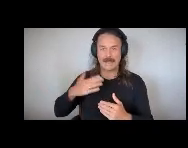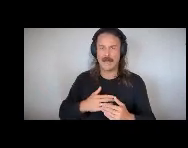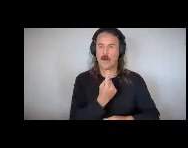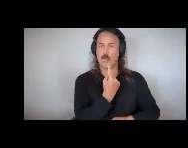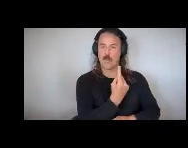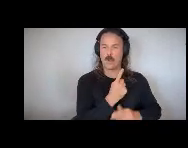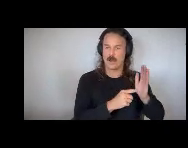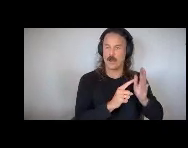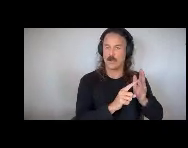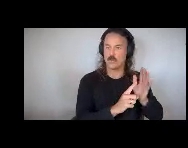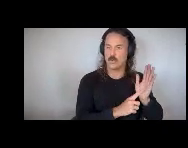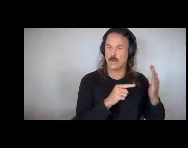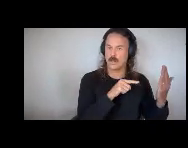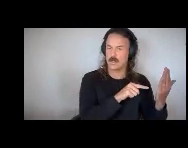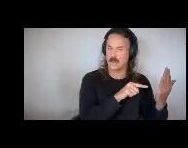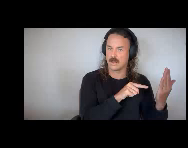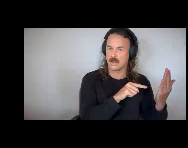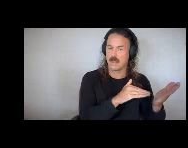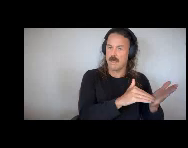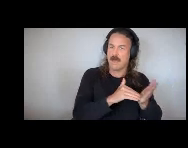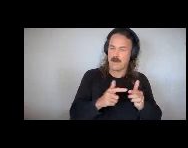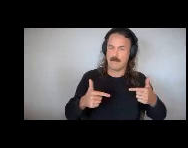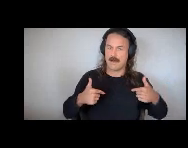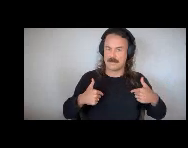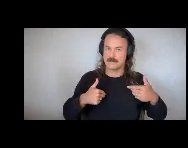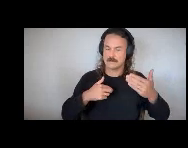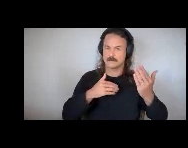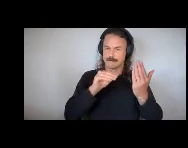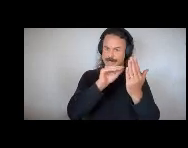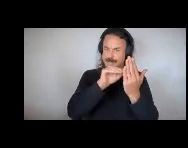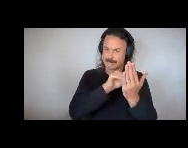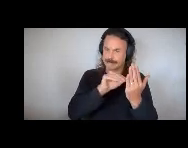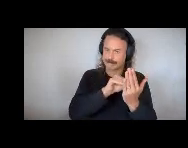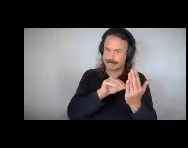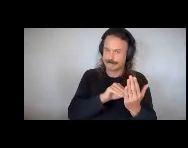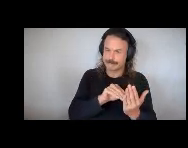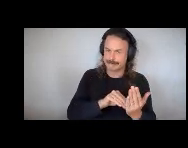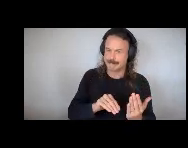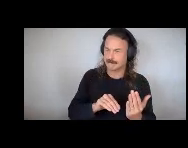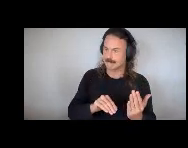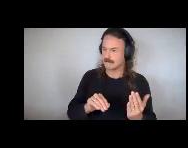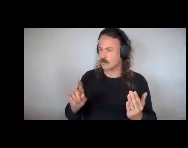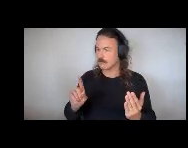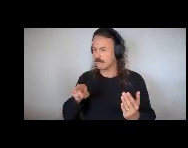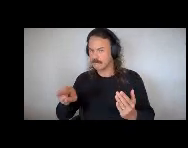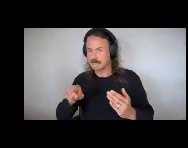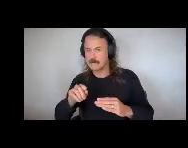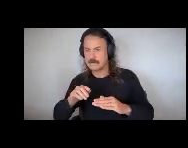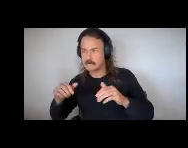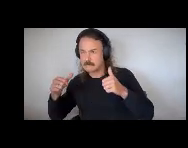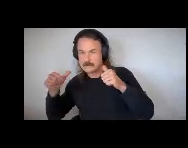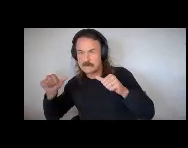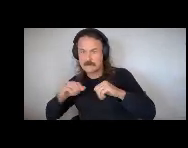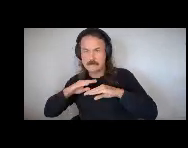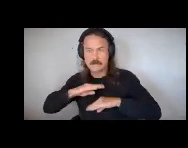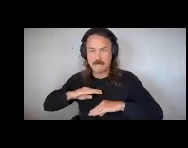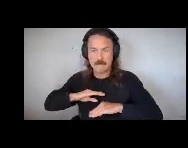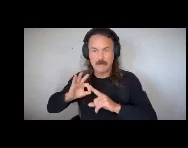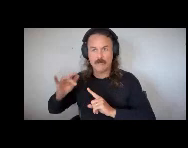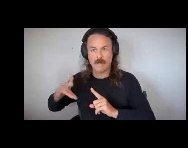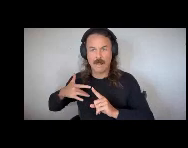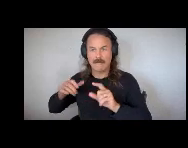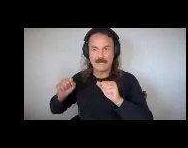these groups. So it has to have something which is capable of doing something measurement in common and not specific to an individual. So